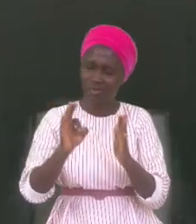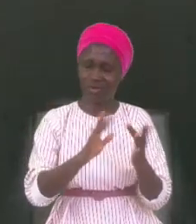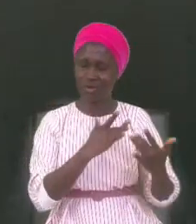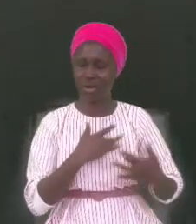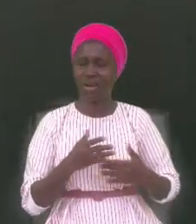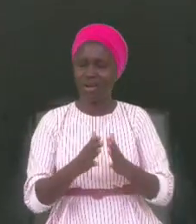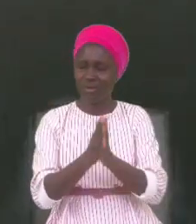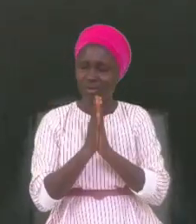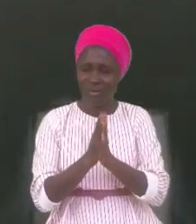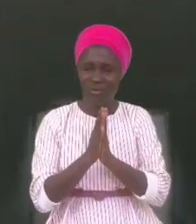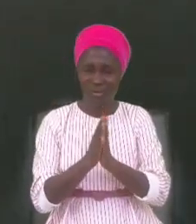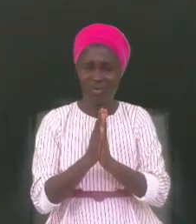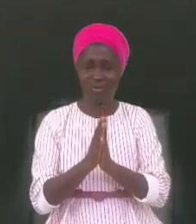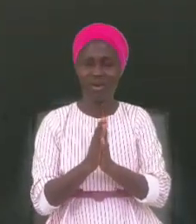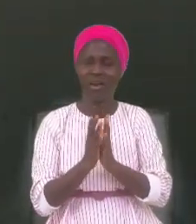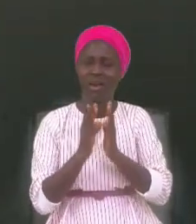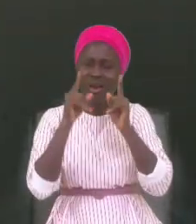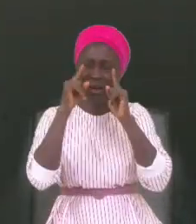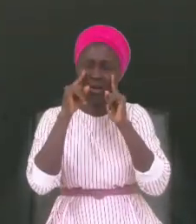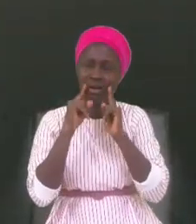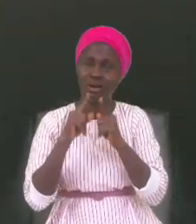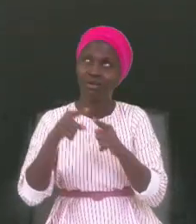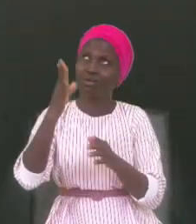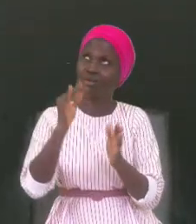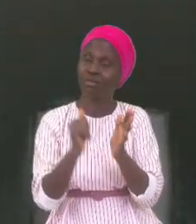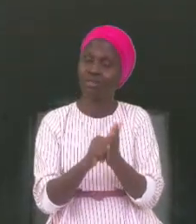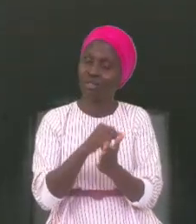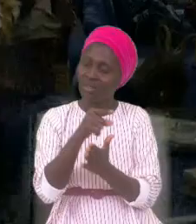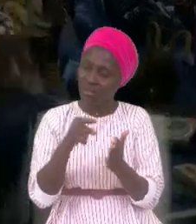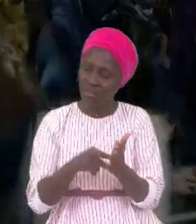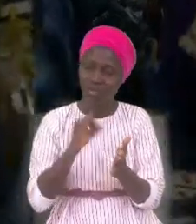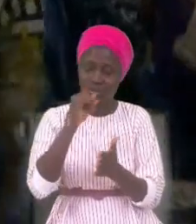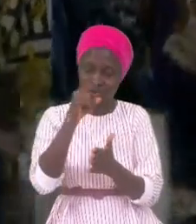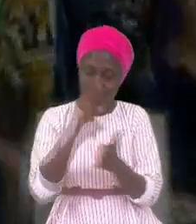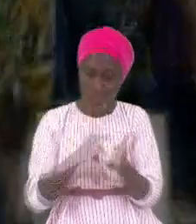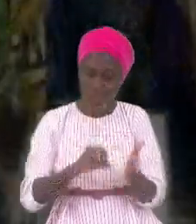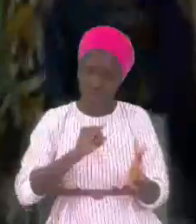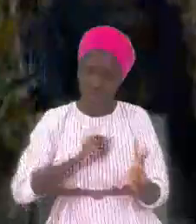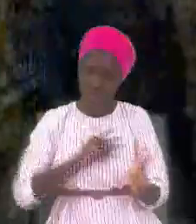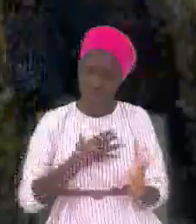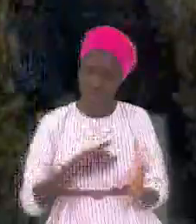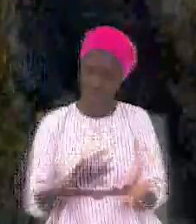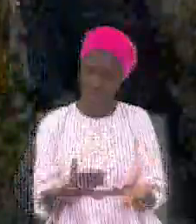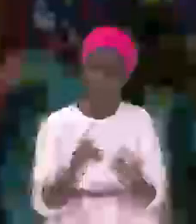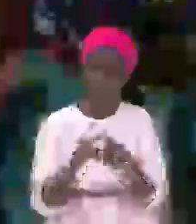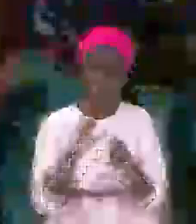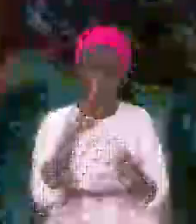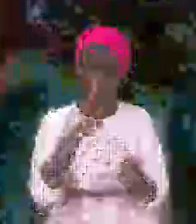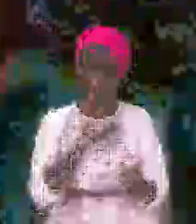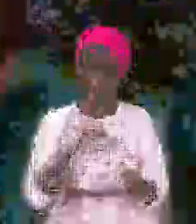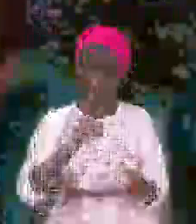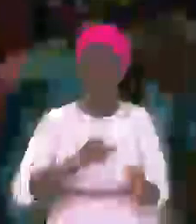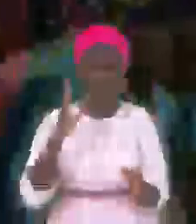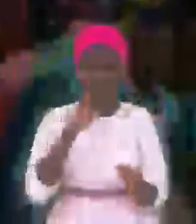say, Lord, here is what I ought to be, and here is what I will be in Jesus' name.